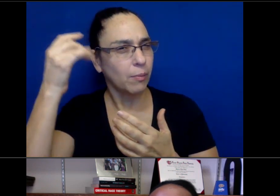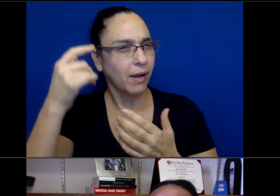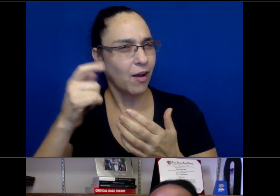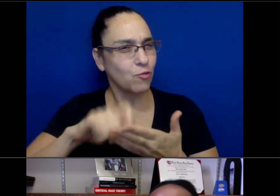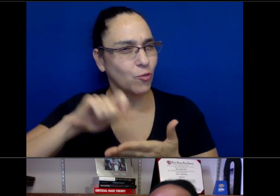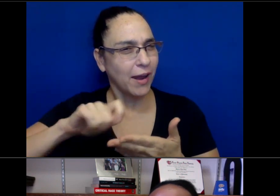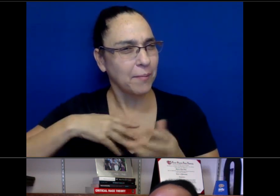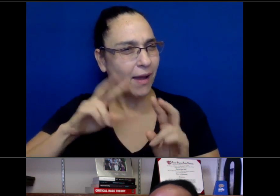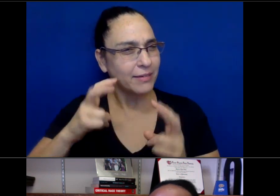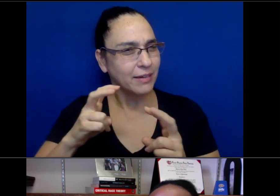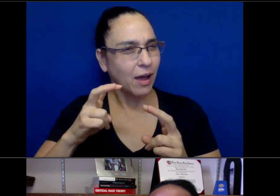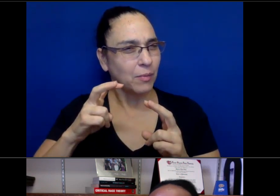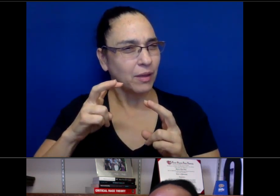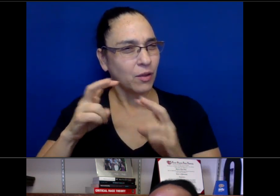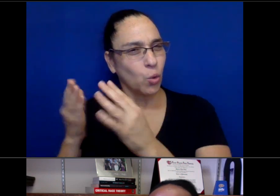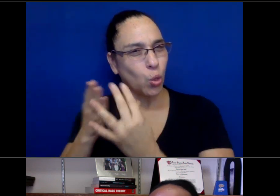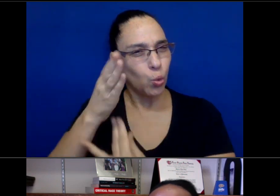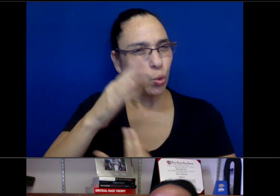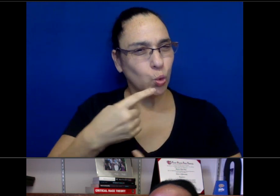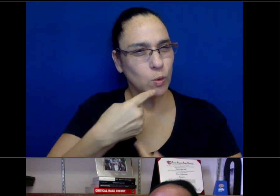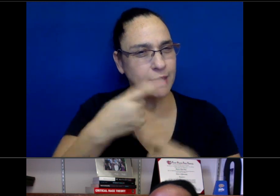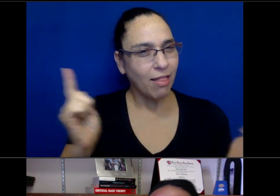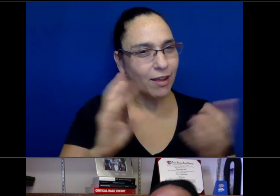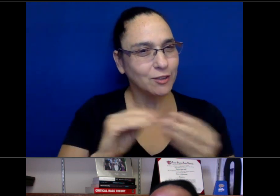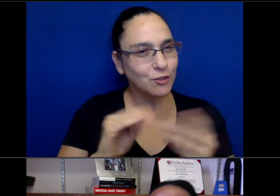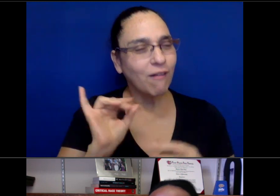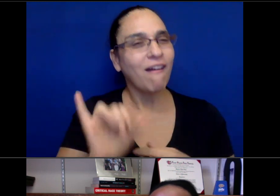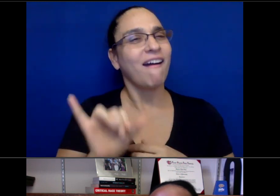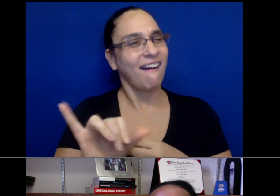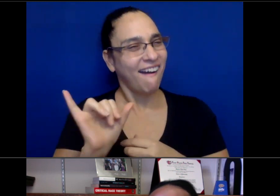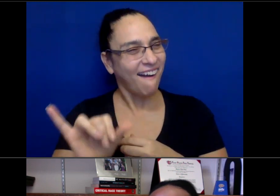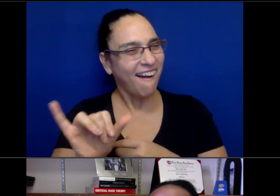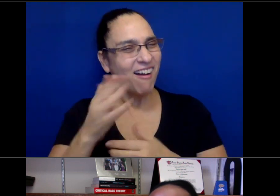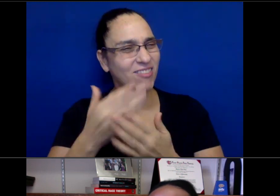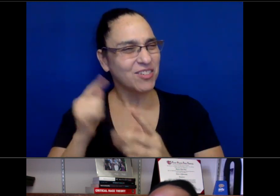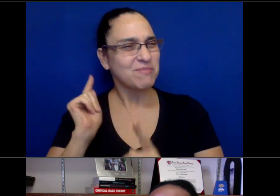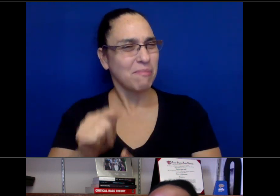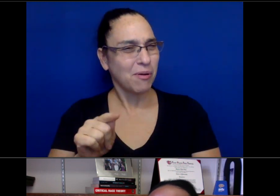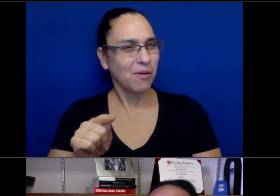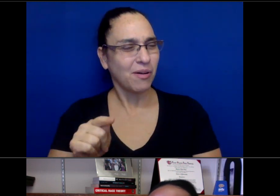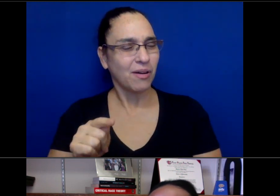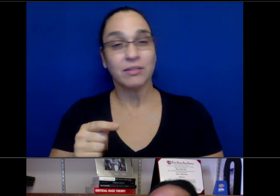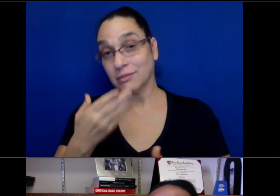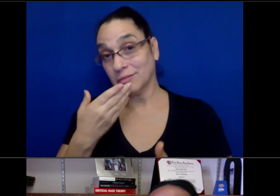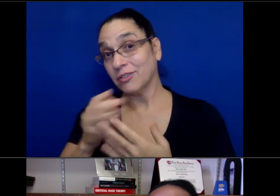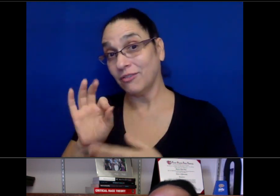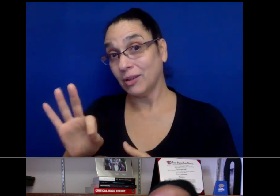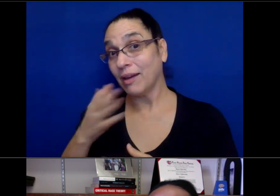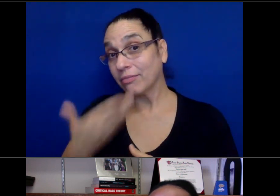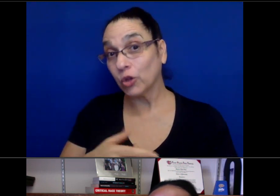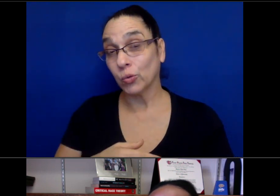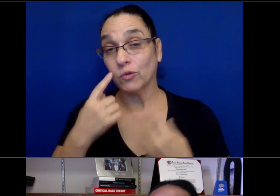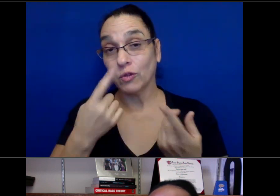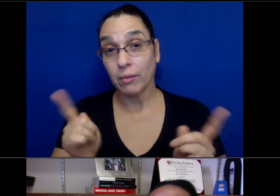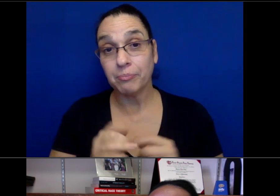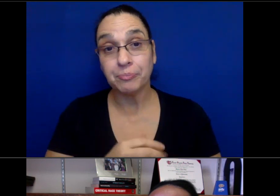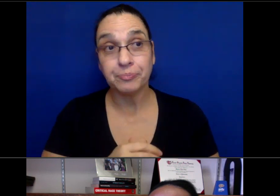me to rethink my project. So you've already made a difference. That's great. Thanks again to all of